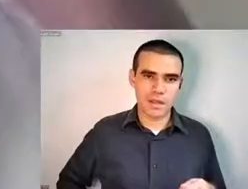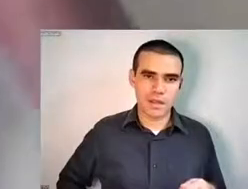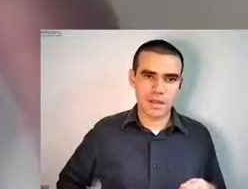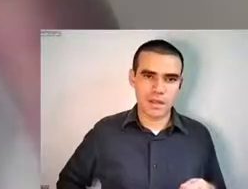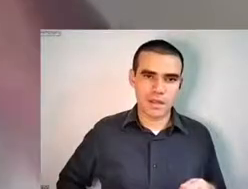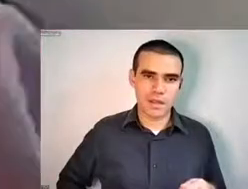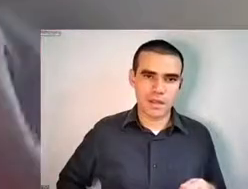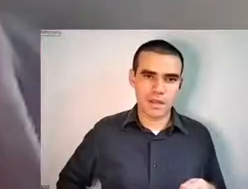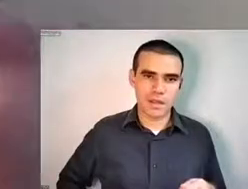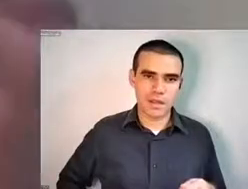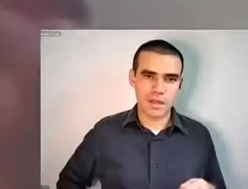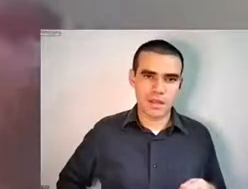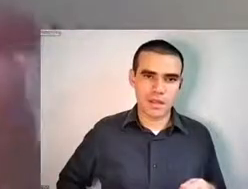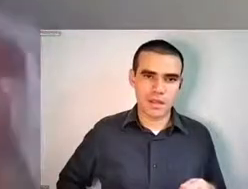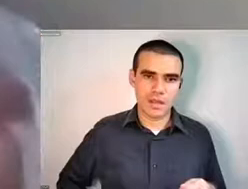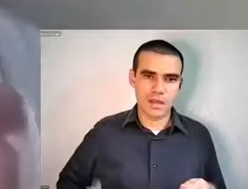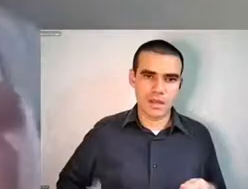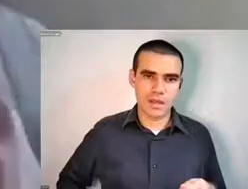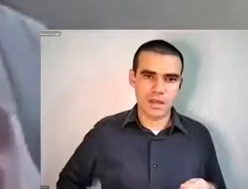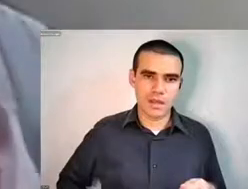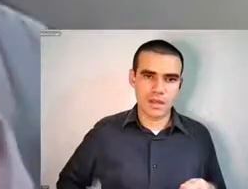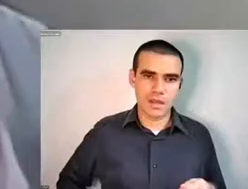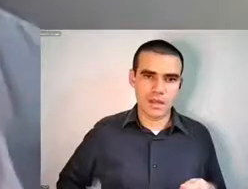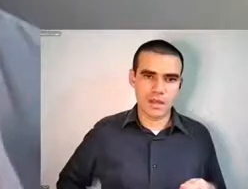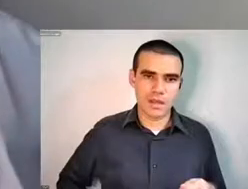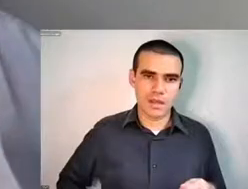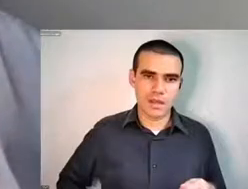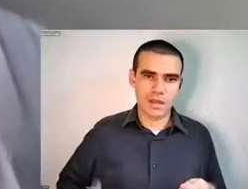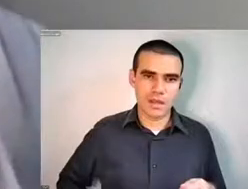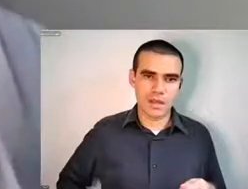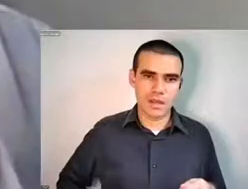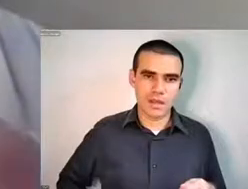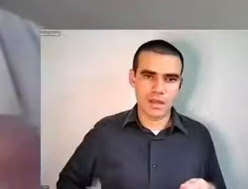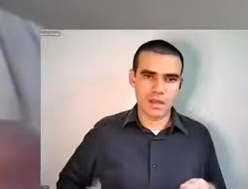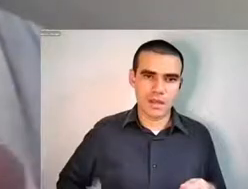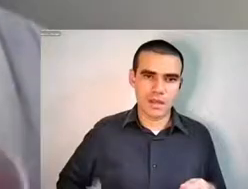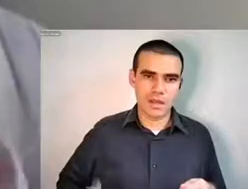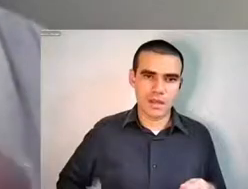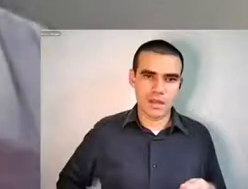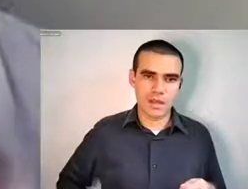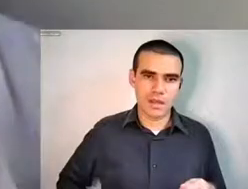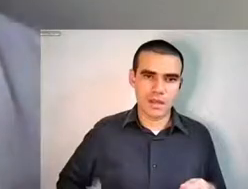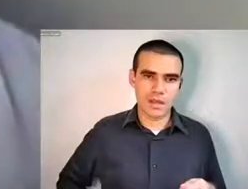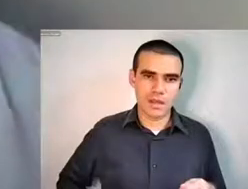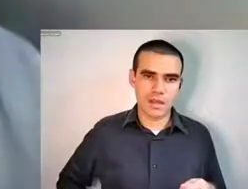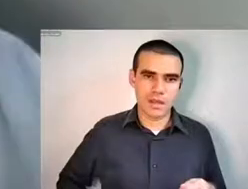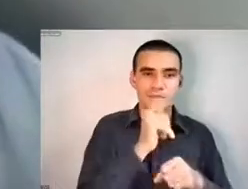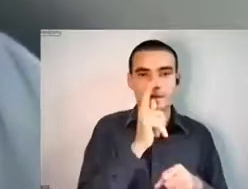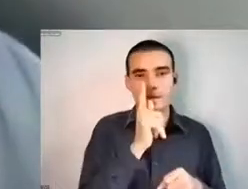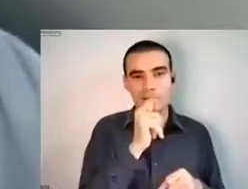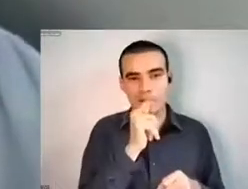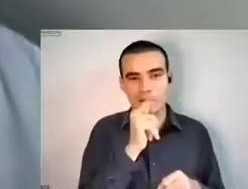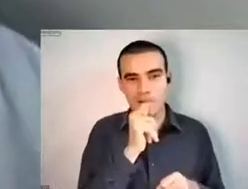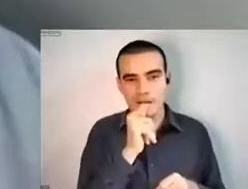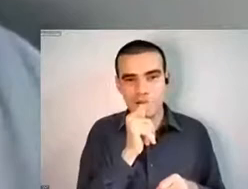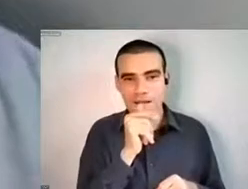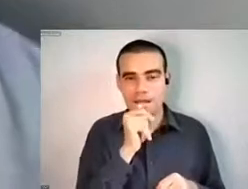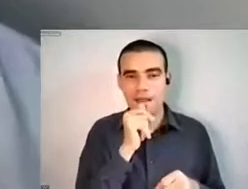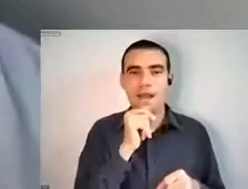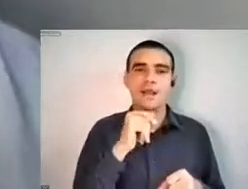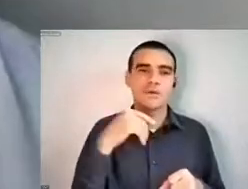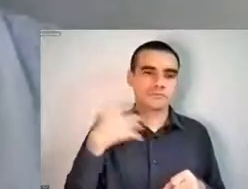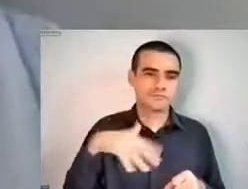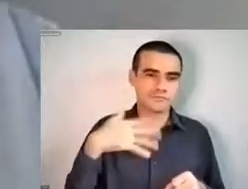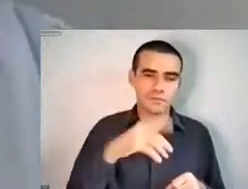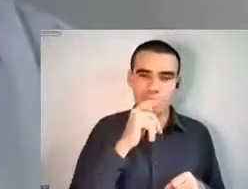them on the Amazon still, which are connectivity and access to quality water for the industrial process and